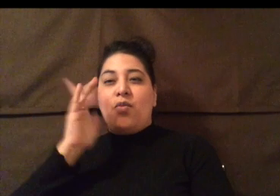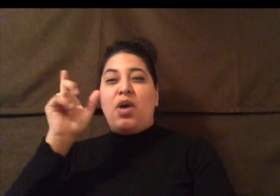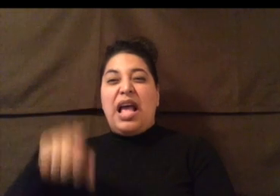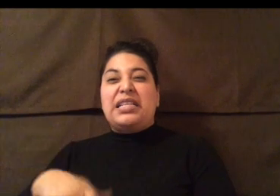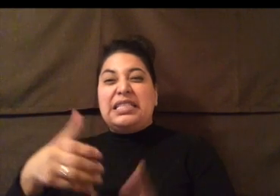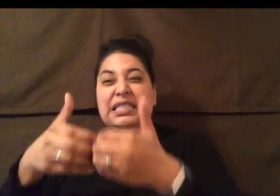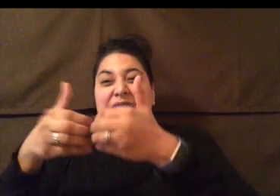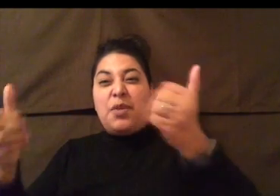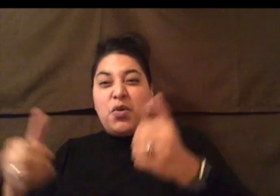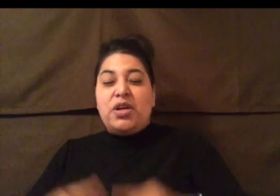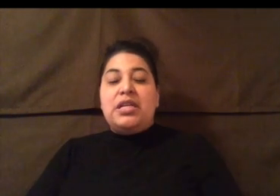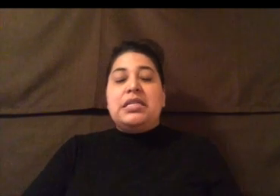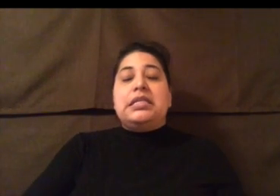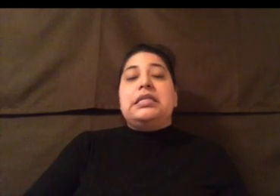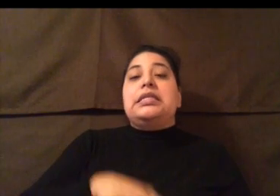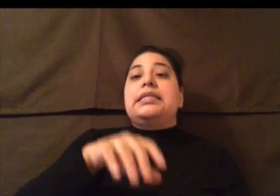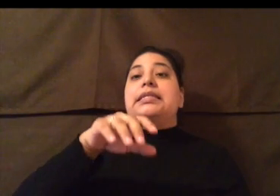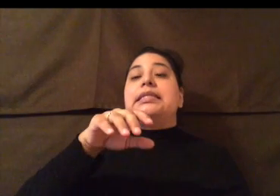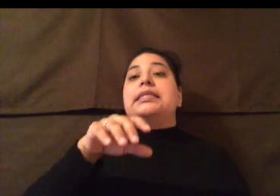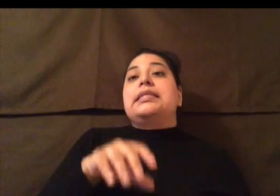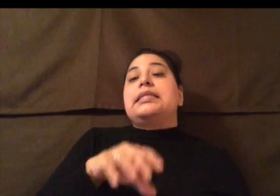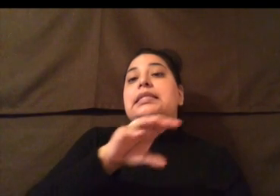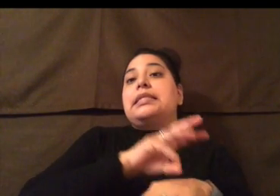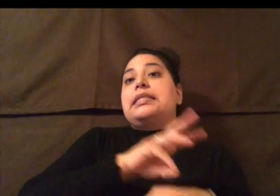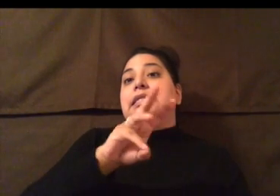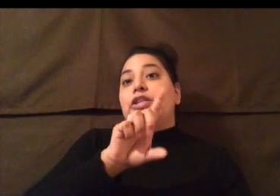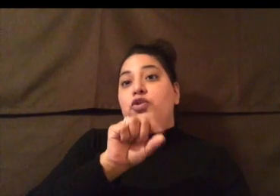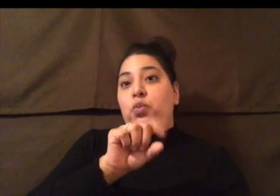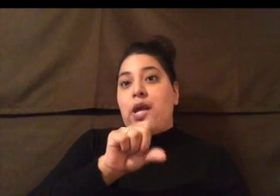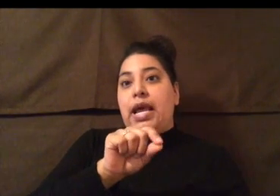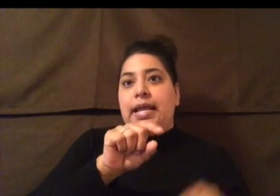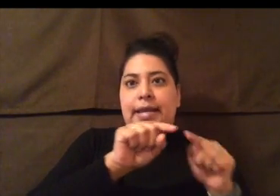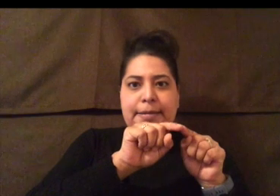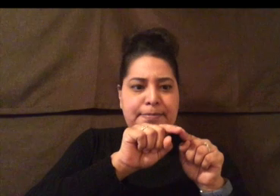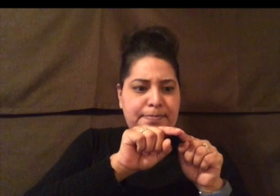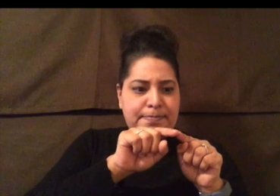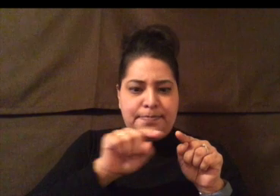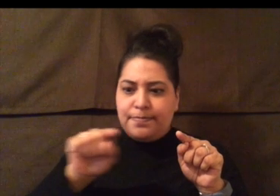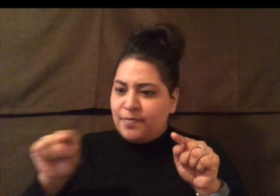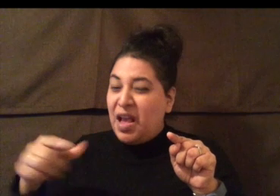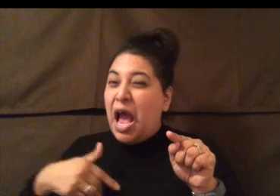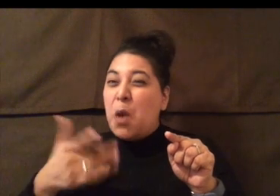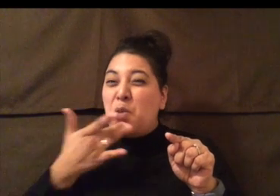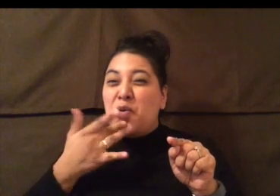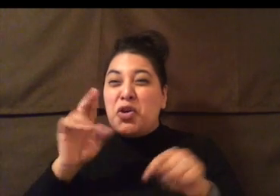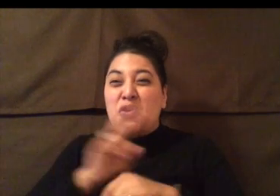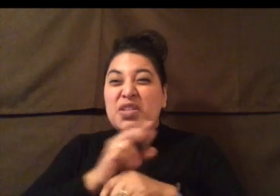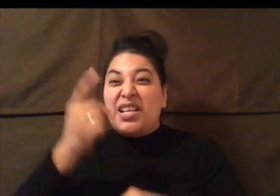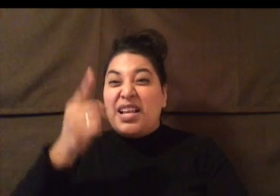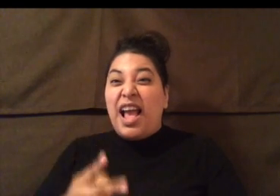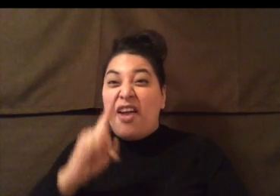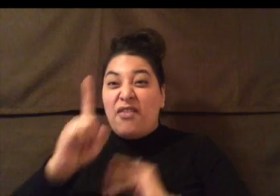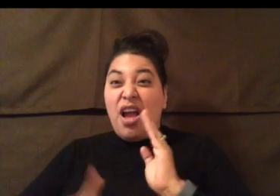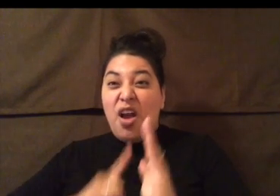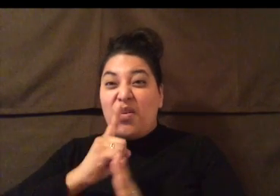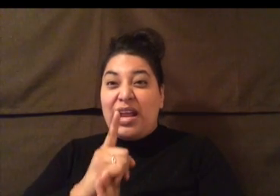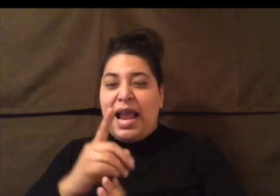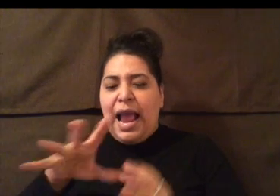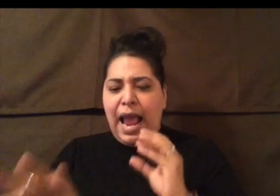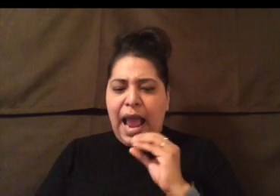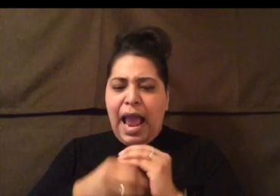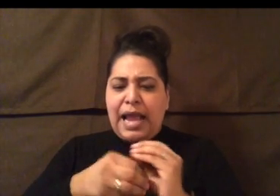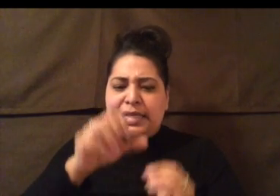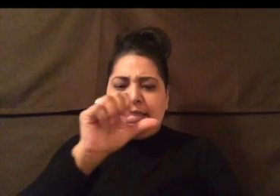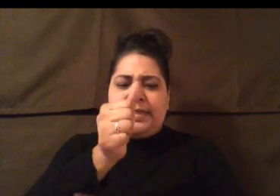But if I add another hour to that, it'll be 7:20, which is way too much time. So I'm going to break this up, and I'm going to take